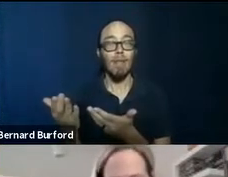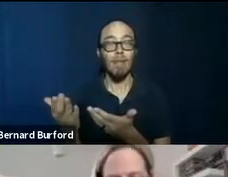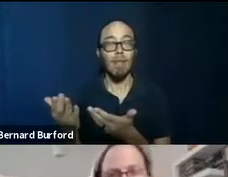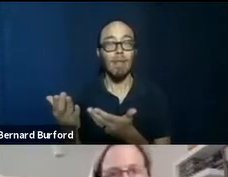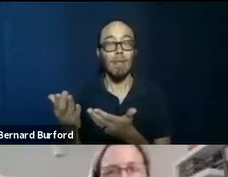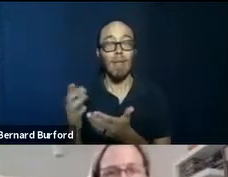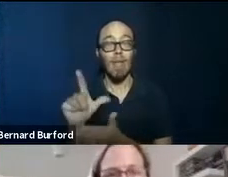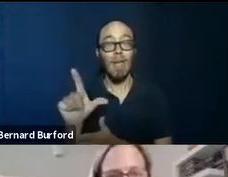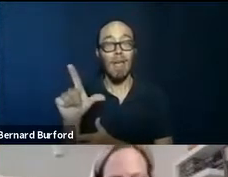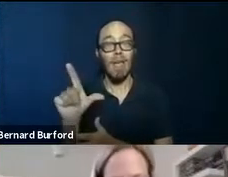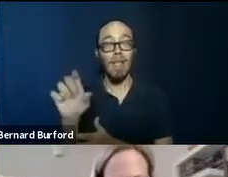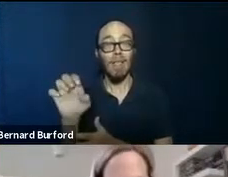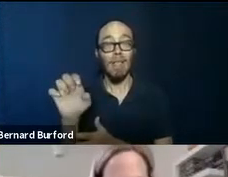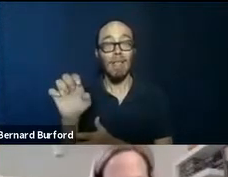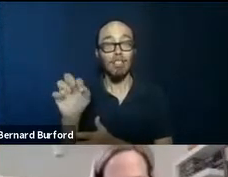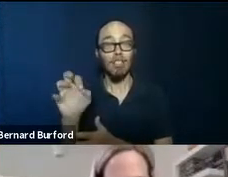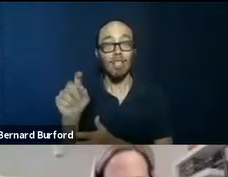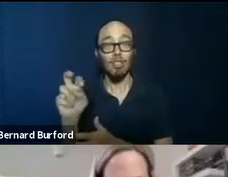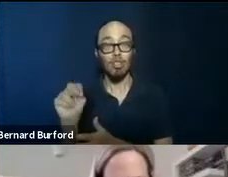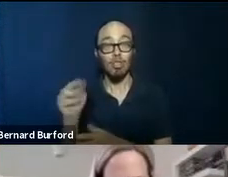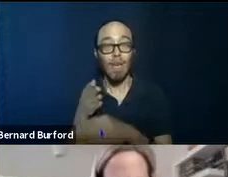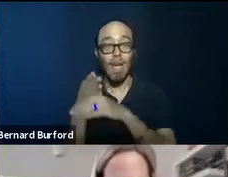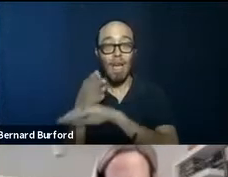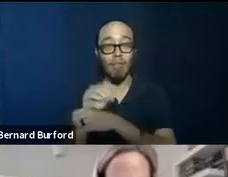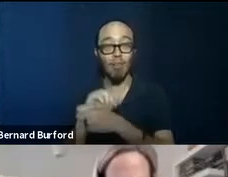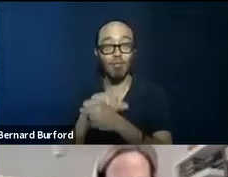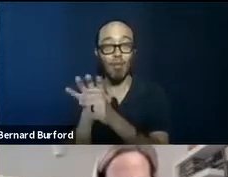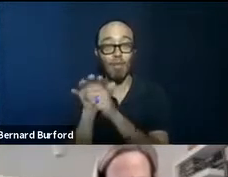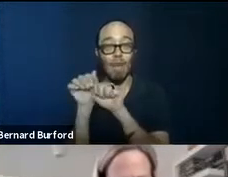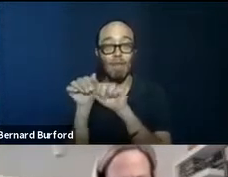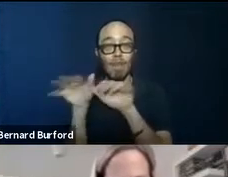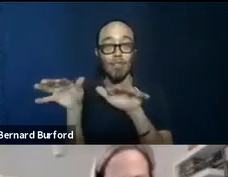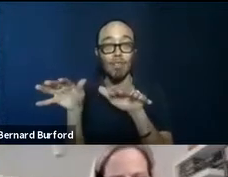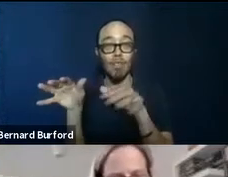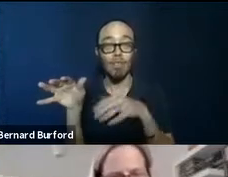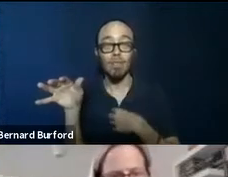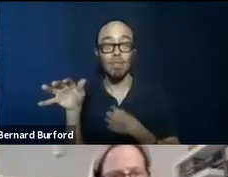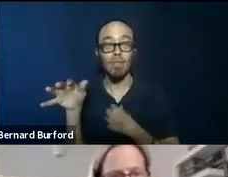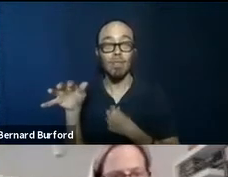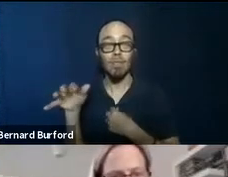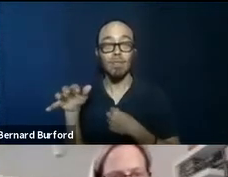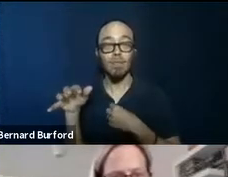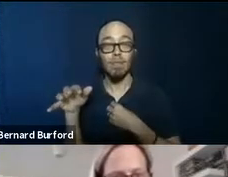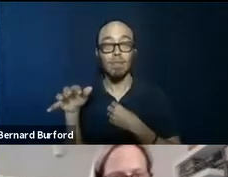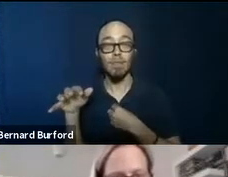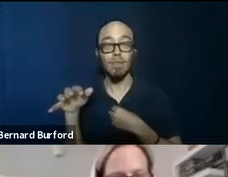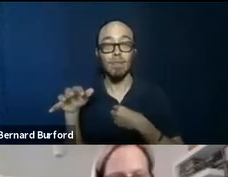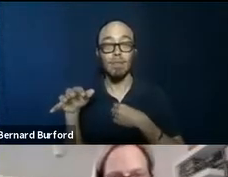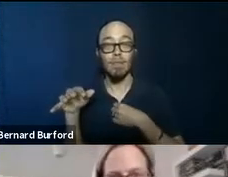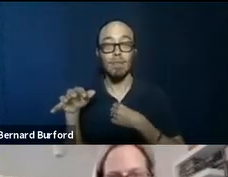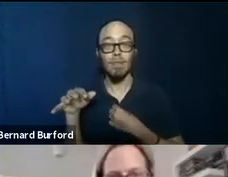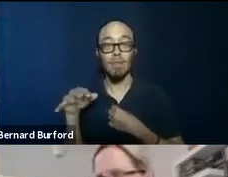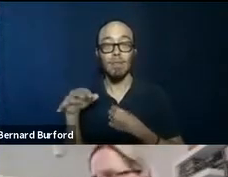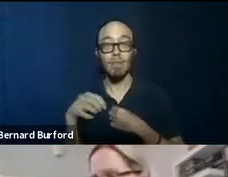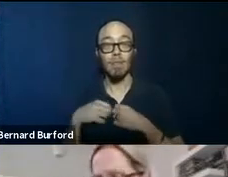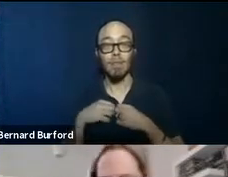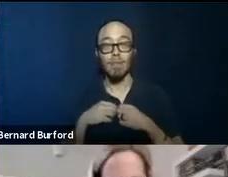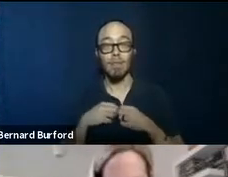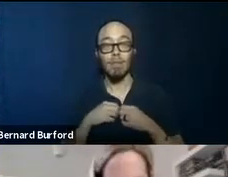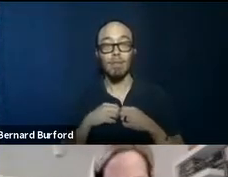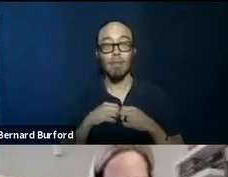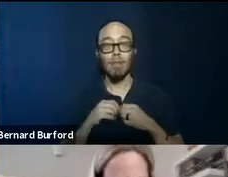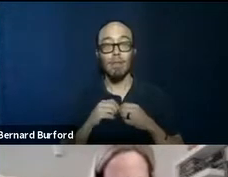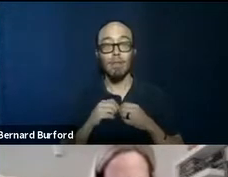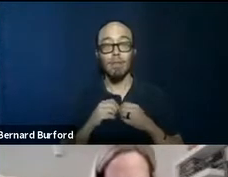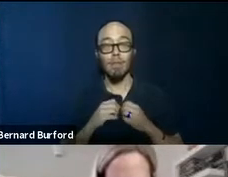legislations of after corona crisis that is occurring in many countries. And also, we